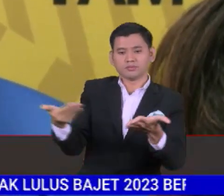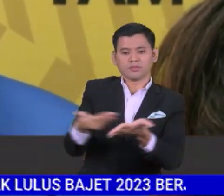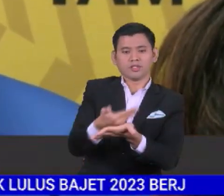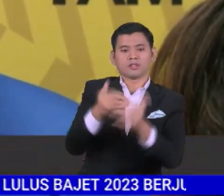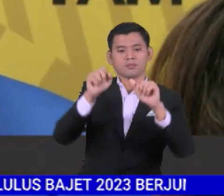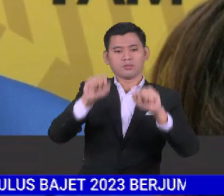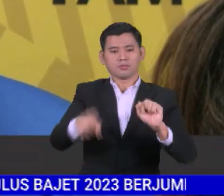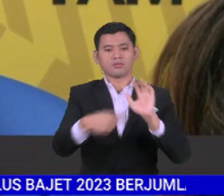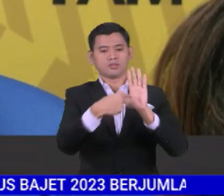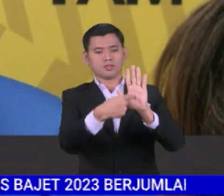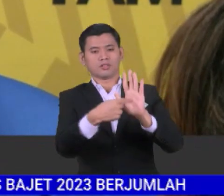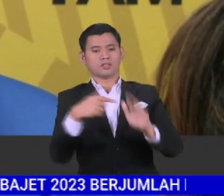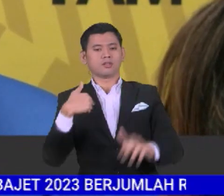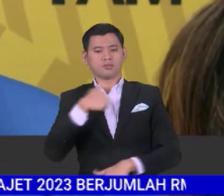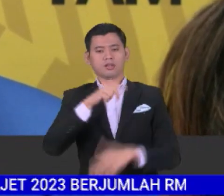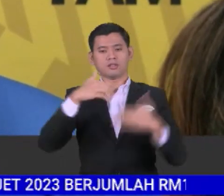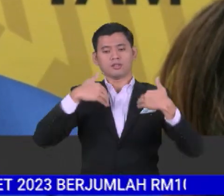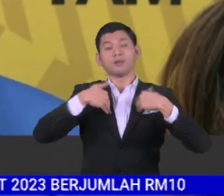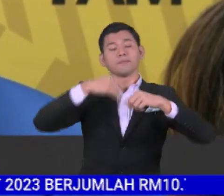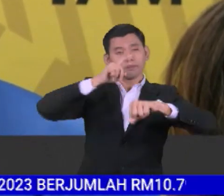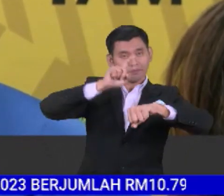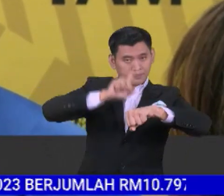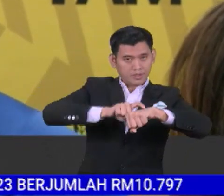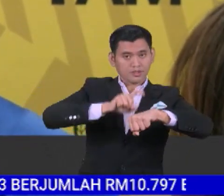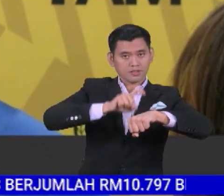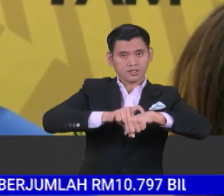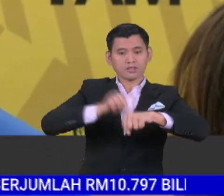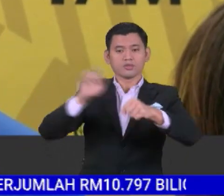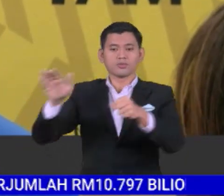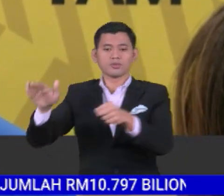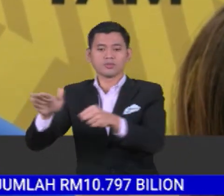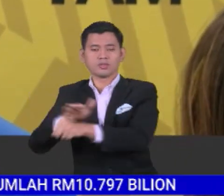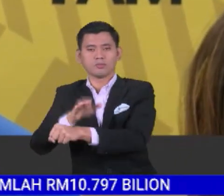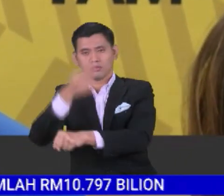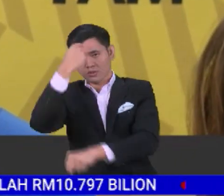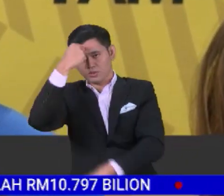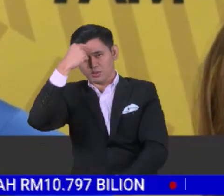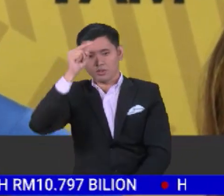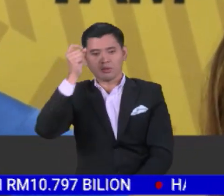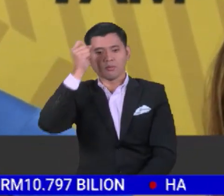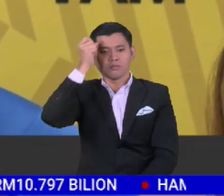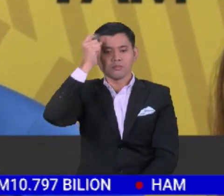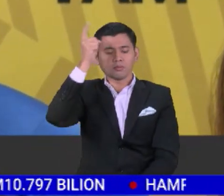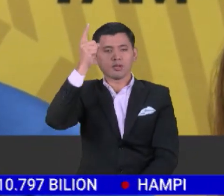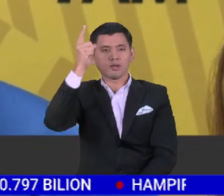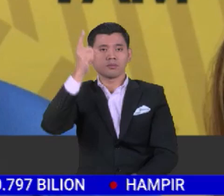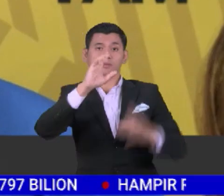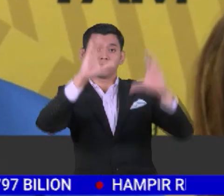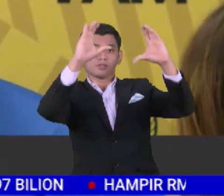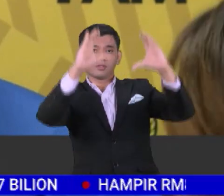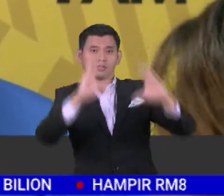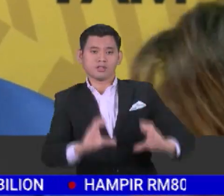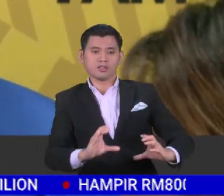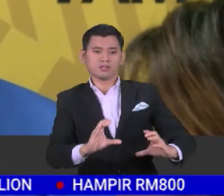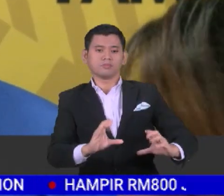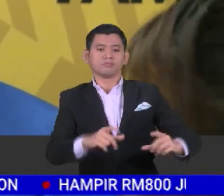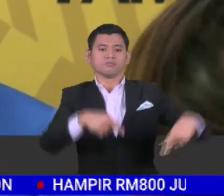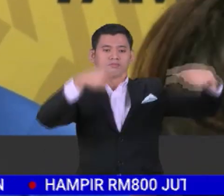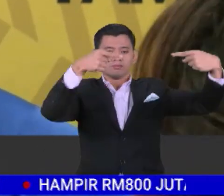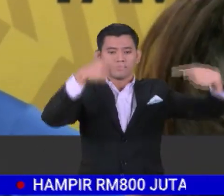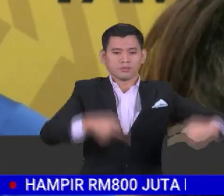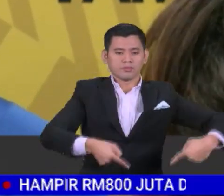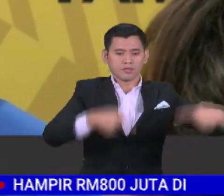clubs. So like I said, we do have enough time to train with the new players and to build